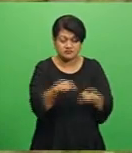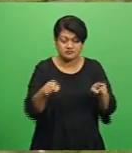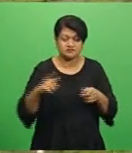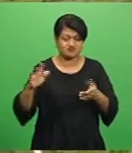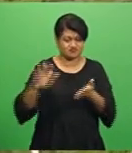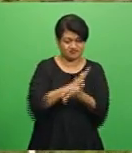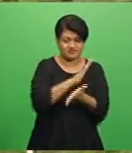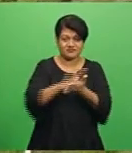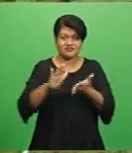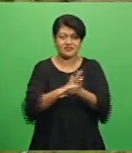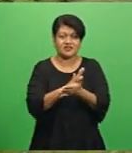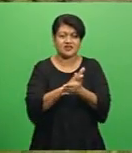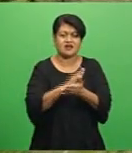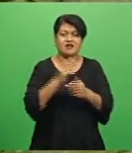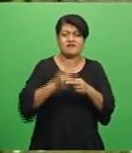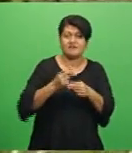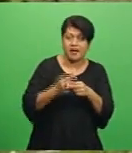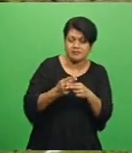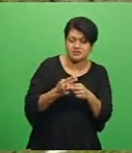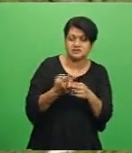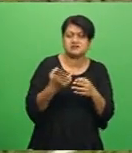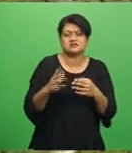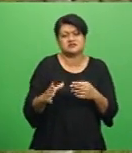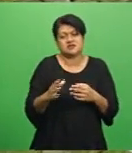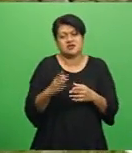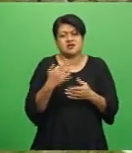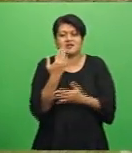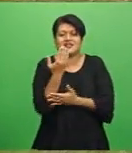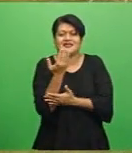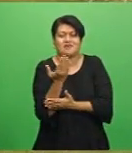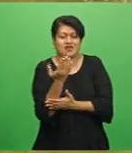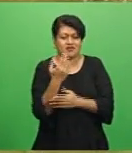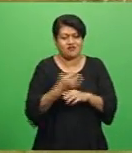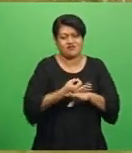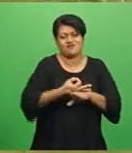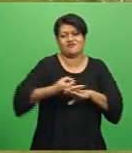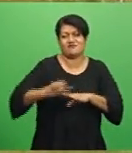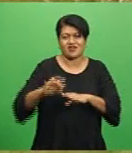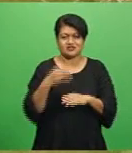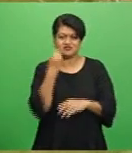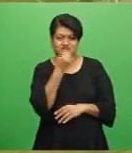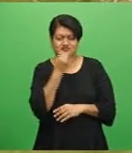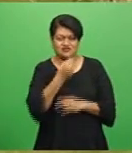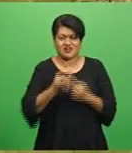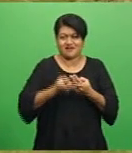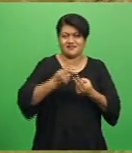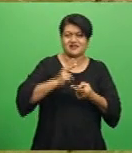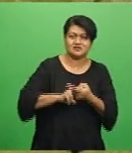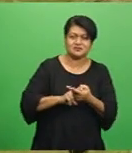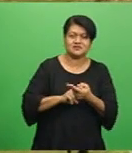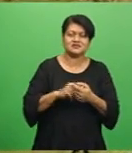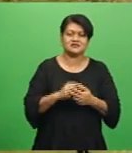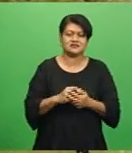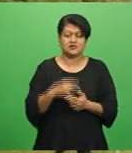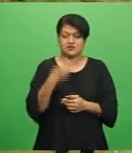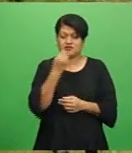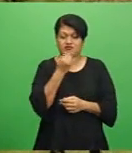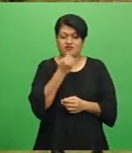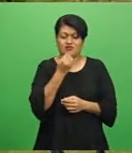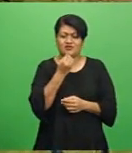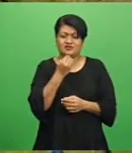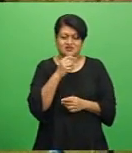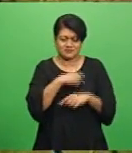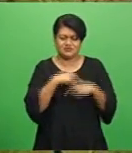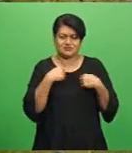either commercial farmers or rely on fresh produce for their meals. Samarasina says food security cannot be compromised at